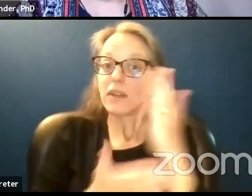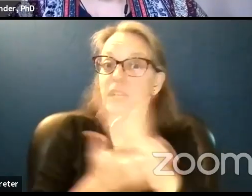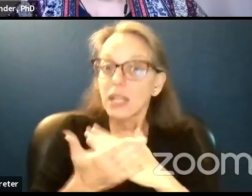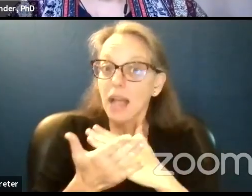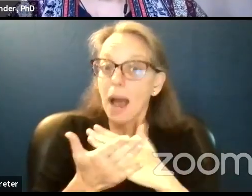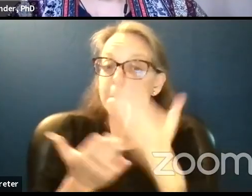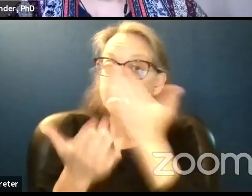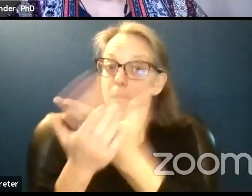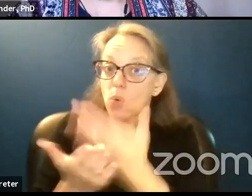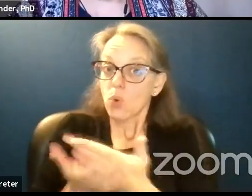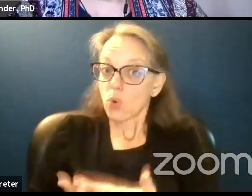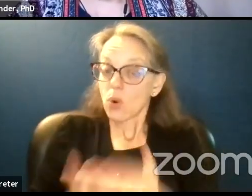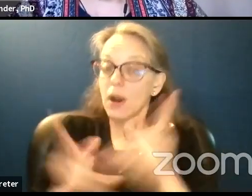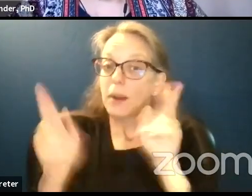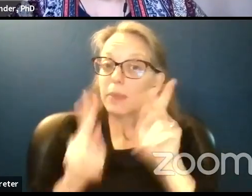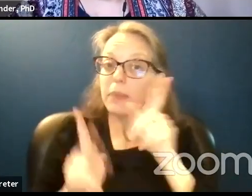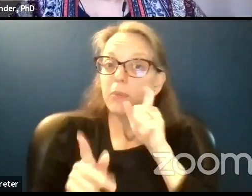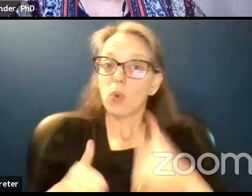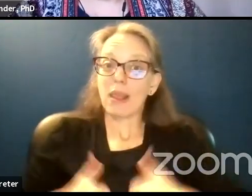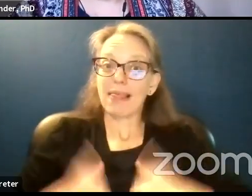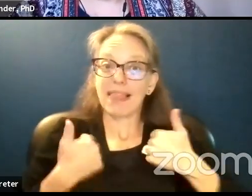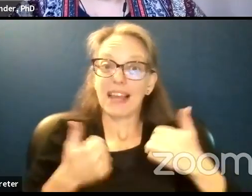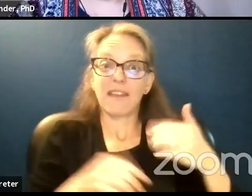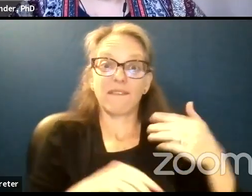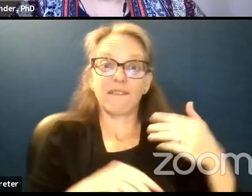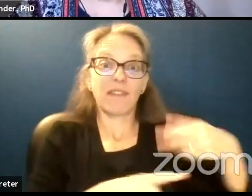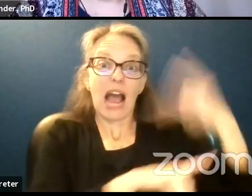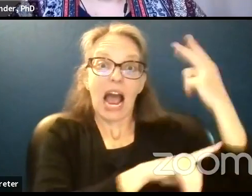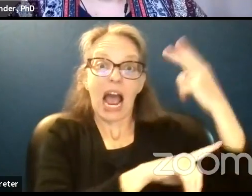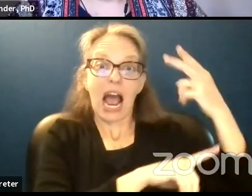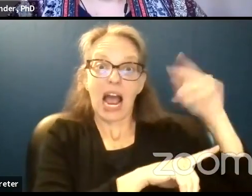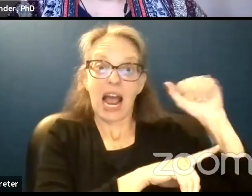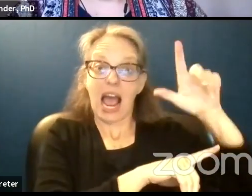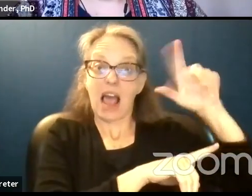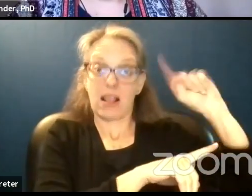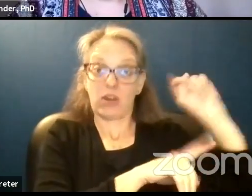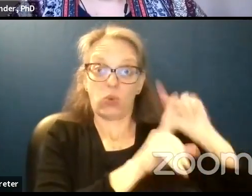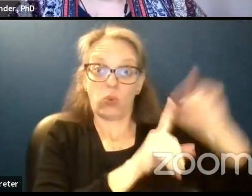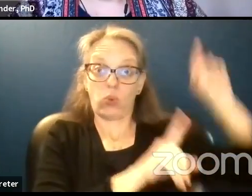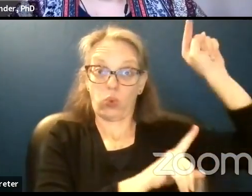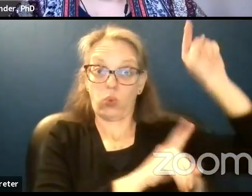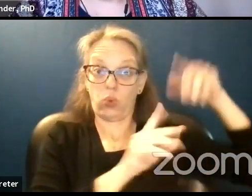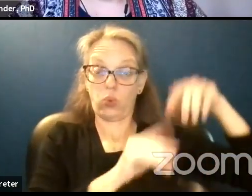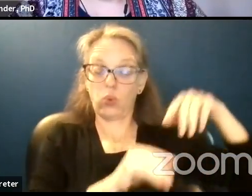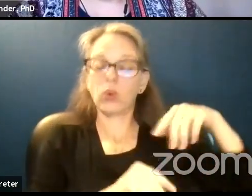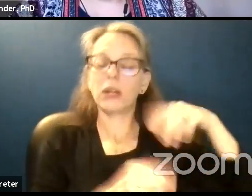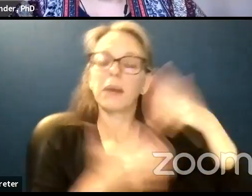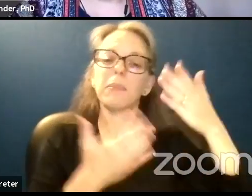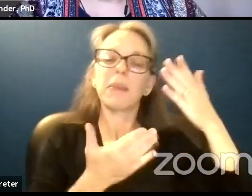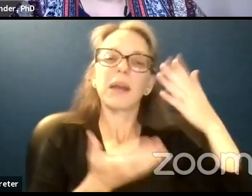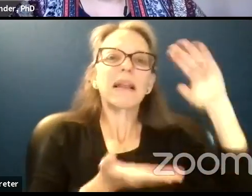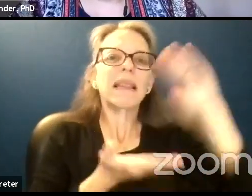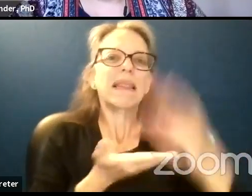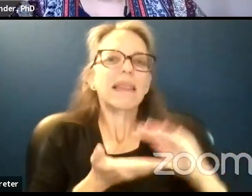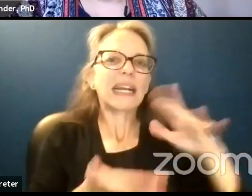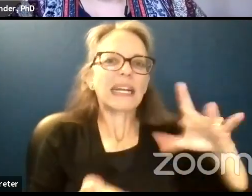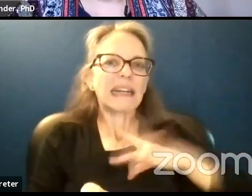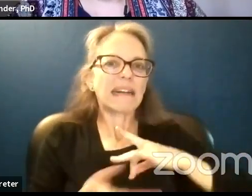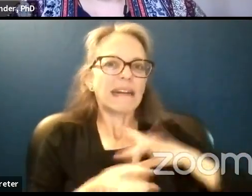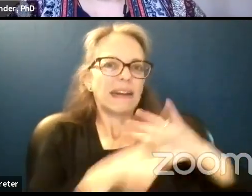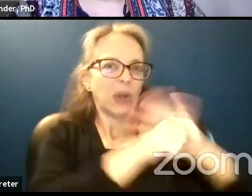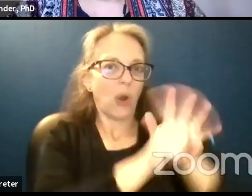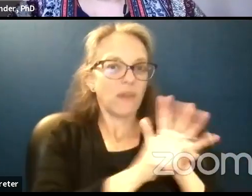right, that people who live in these altitudes maybe get COVID a little bit less, but here's what we don't know. There are lots of factors around